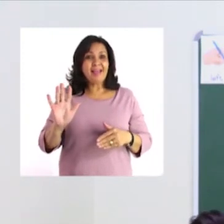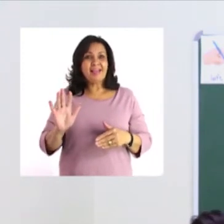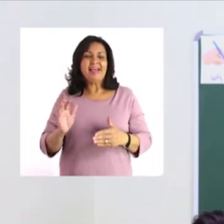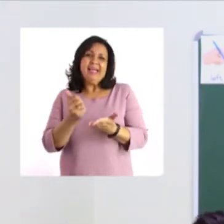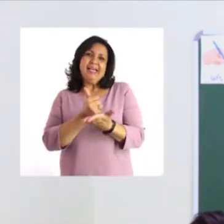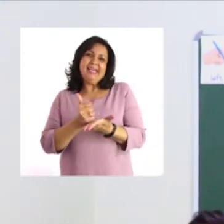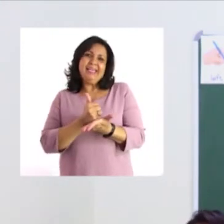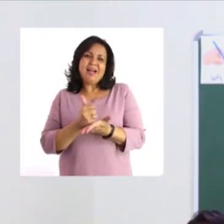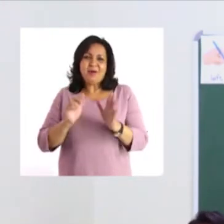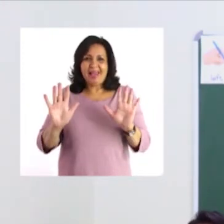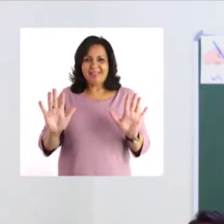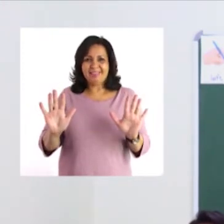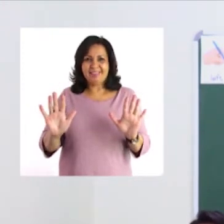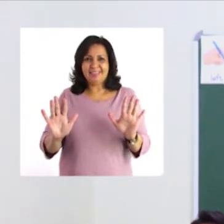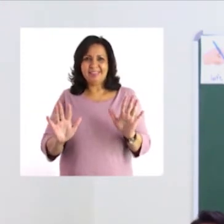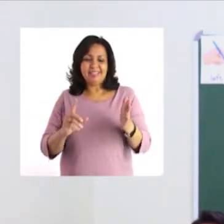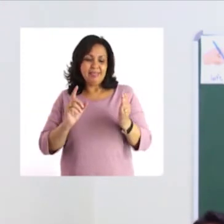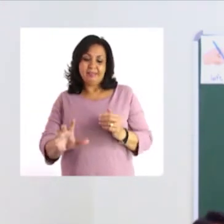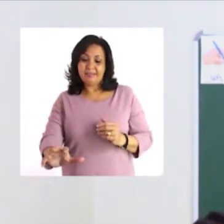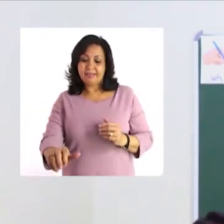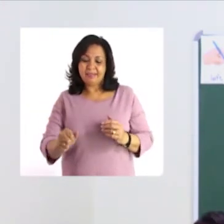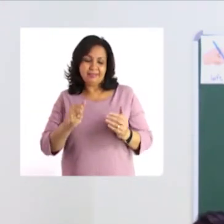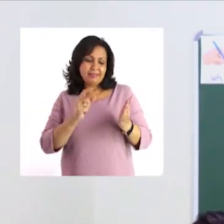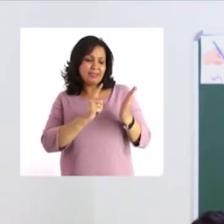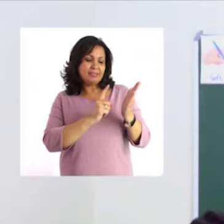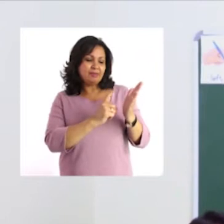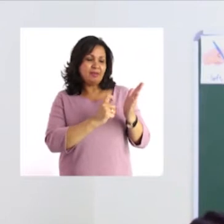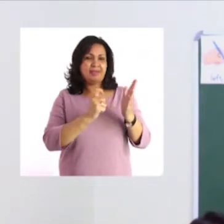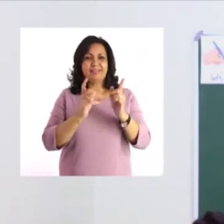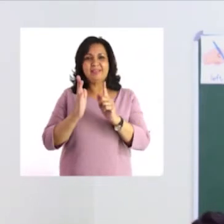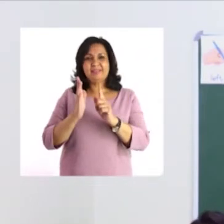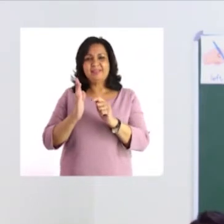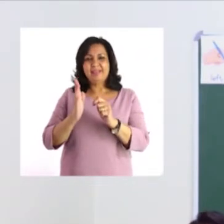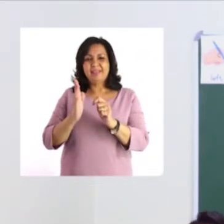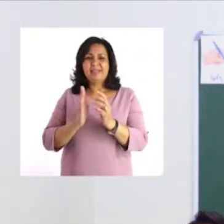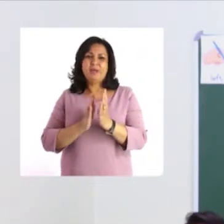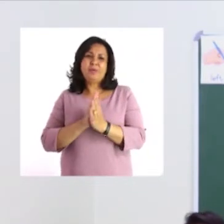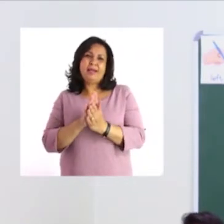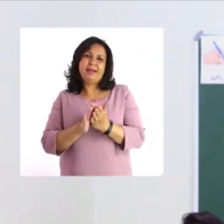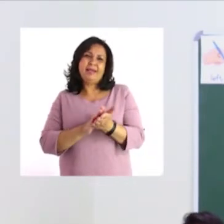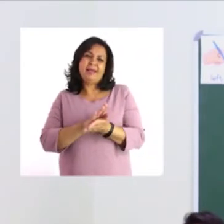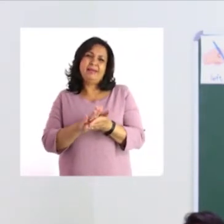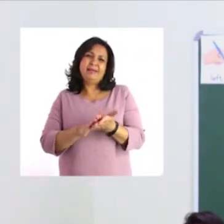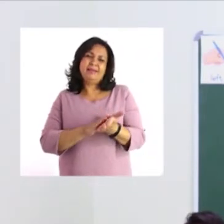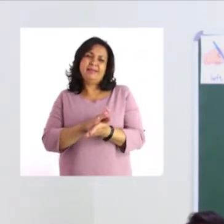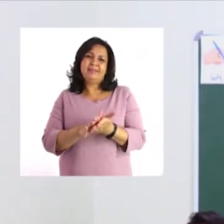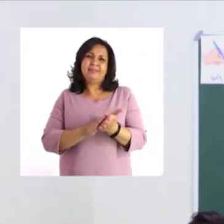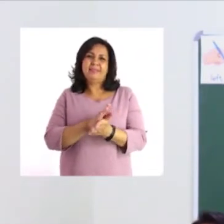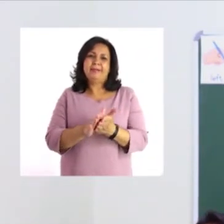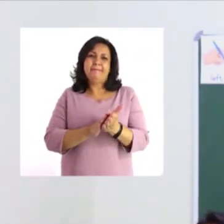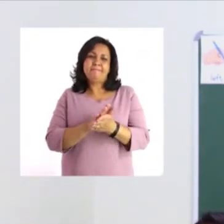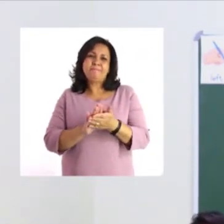our hands. We take the sanitizer, we spray it on our hands, and we rub it